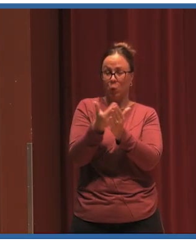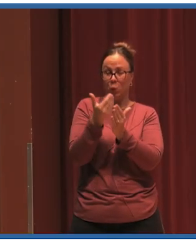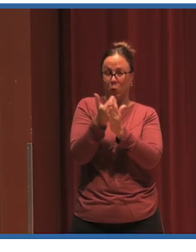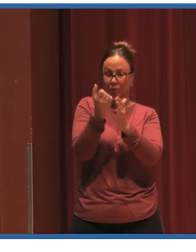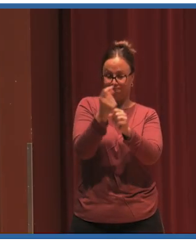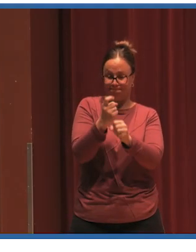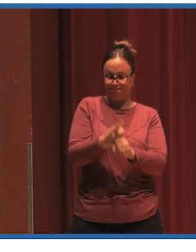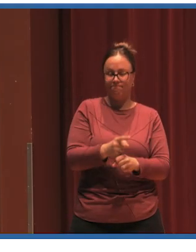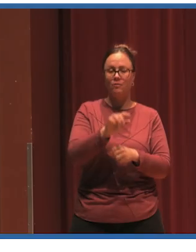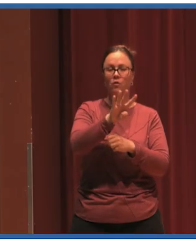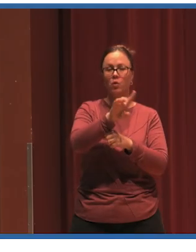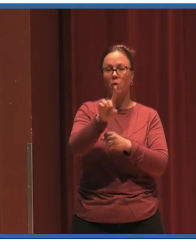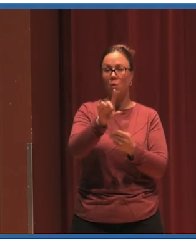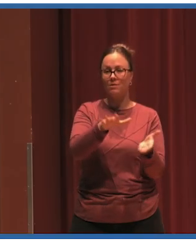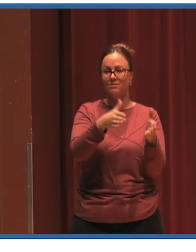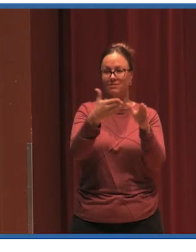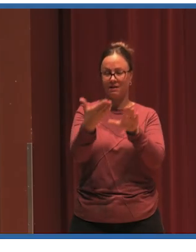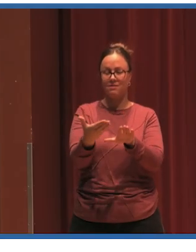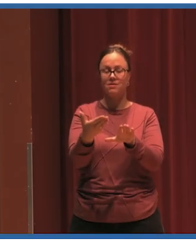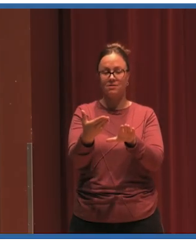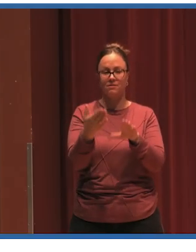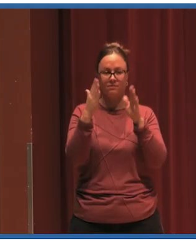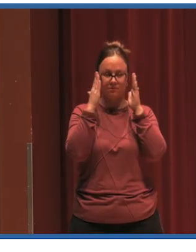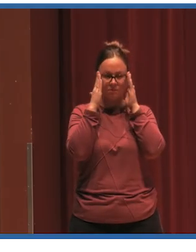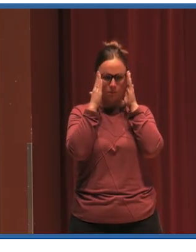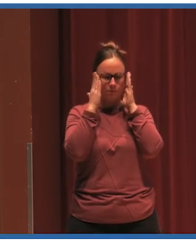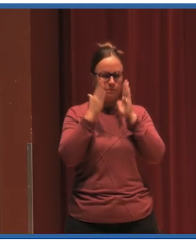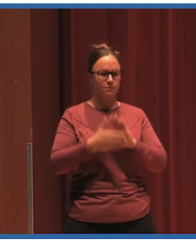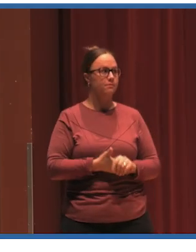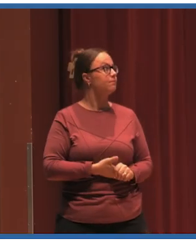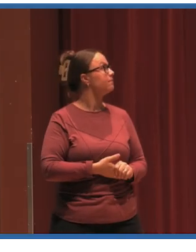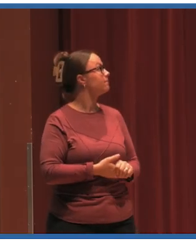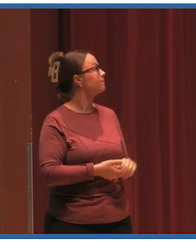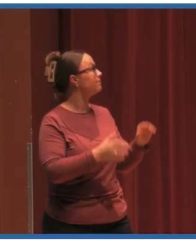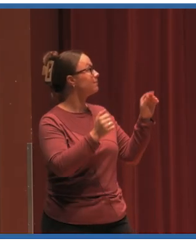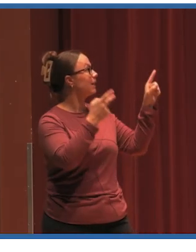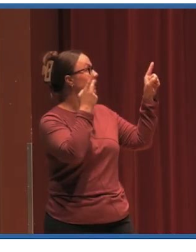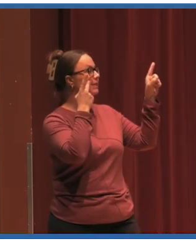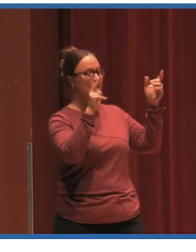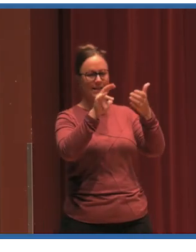41 deaths for prostate cancer. See this broken down by